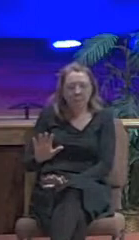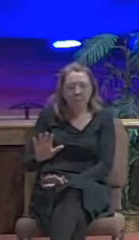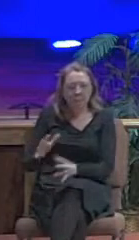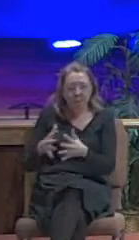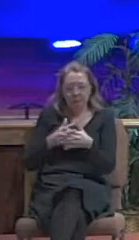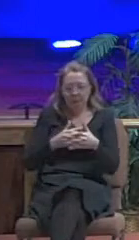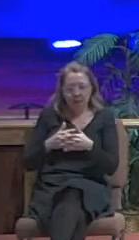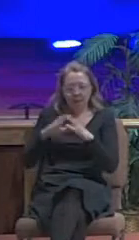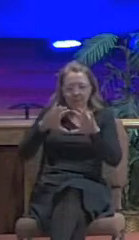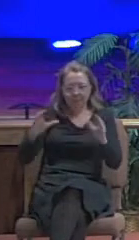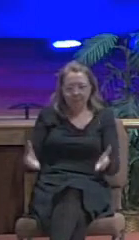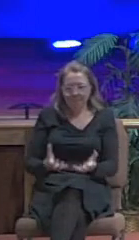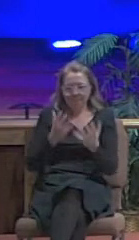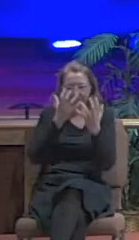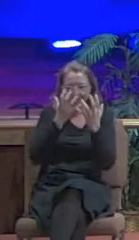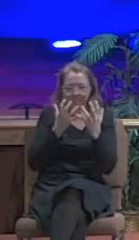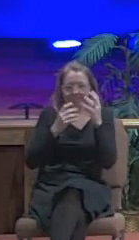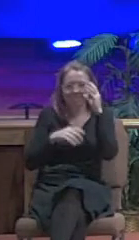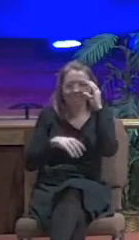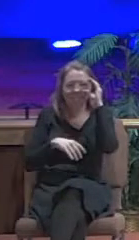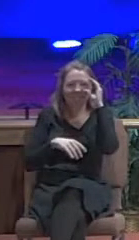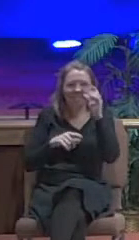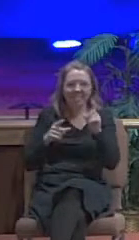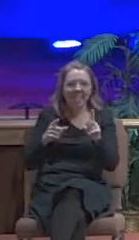And America's reaching for happiness,